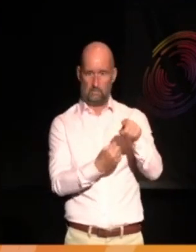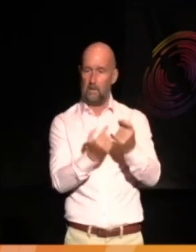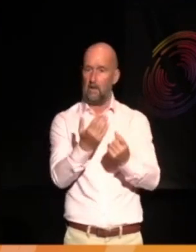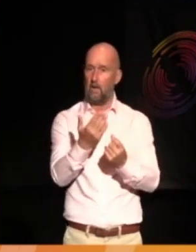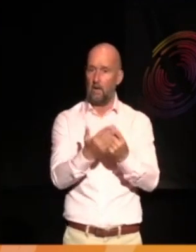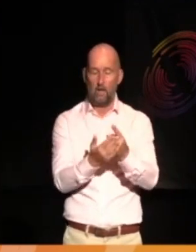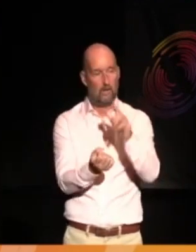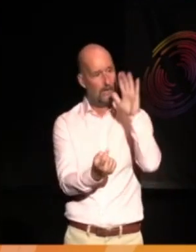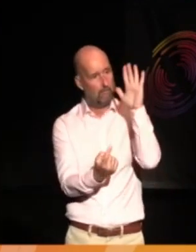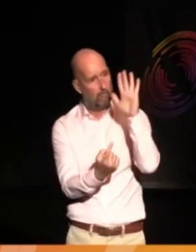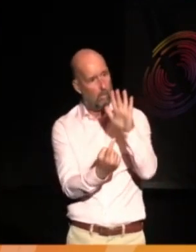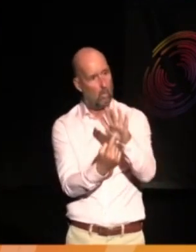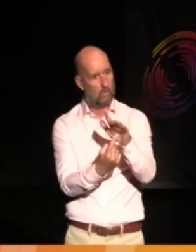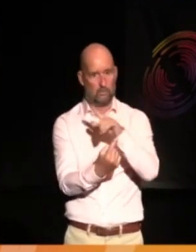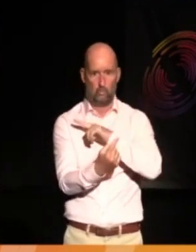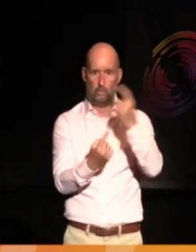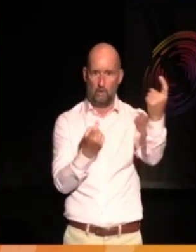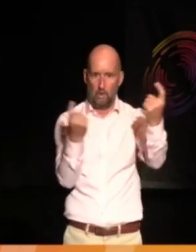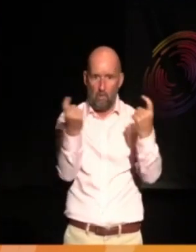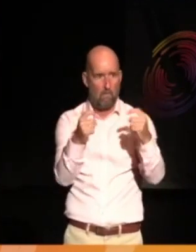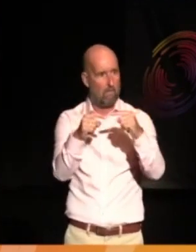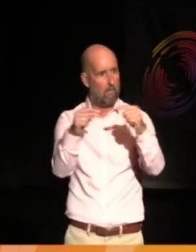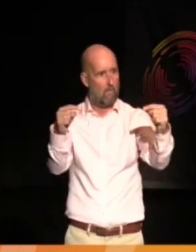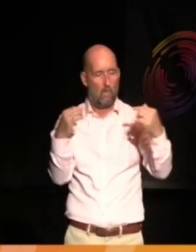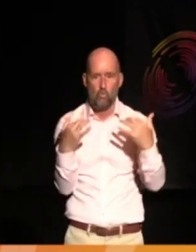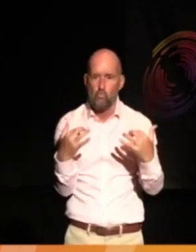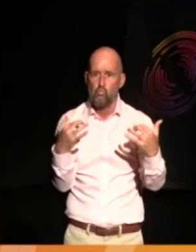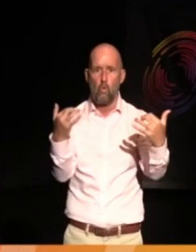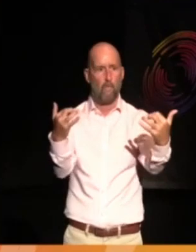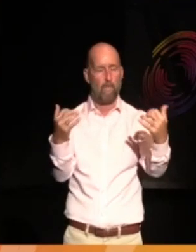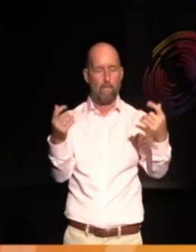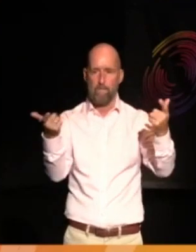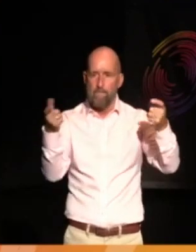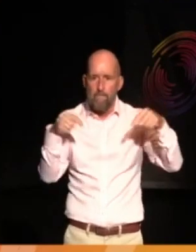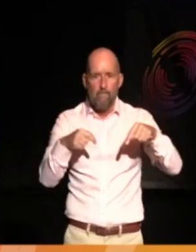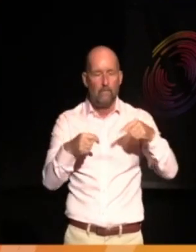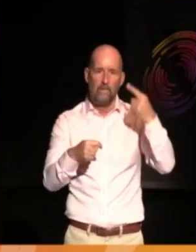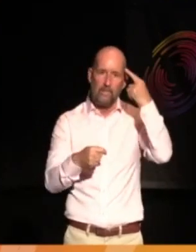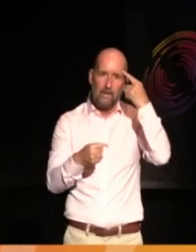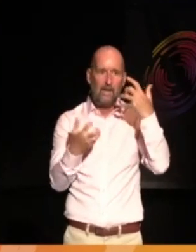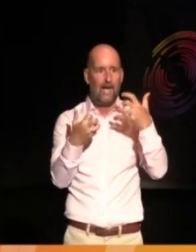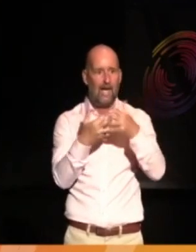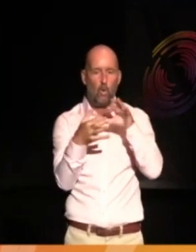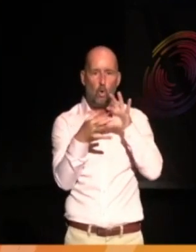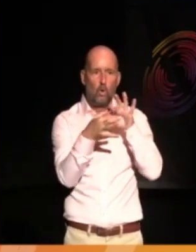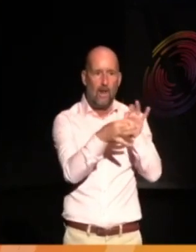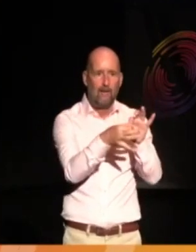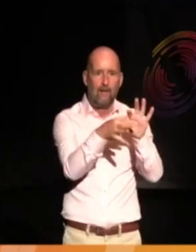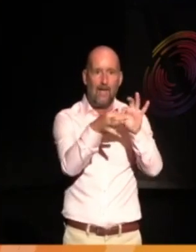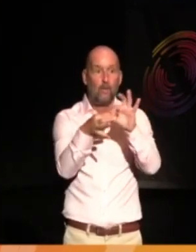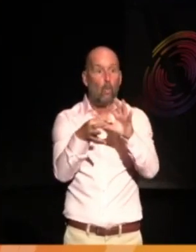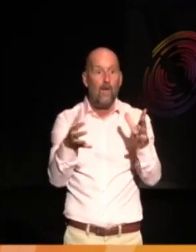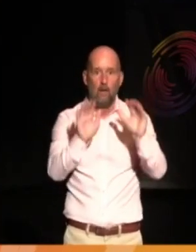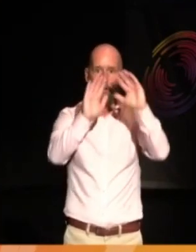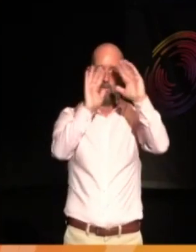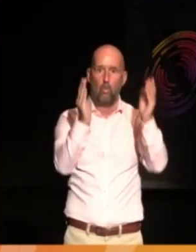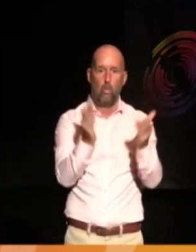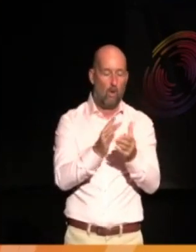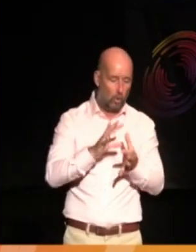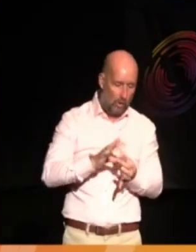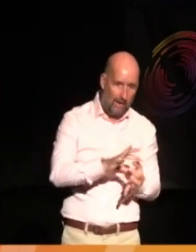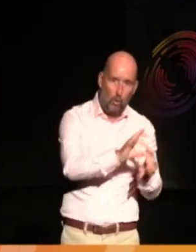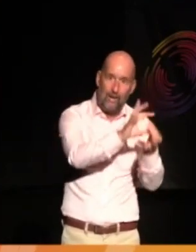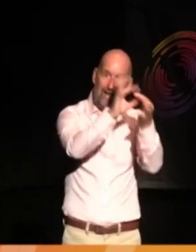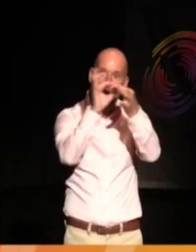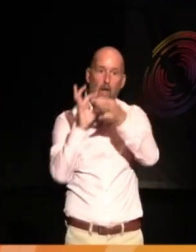it matters to sit in rooms and think about how we can connect around the world. And it is only there but for the